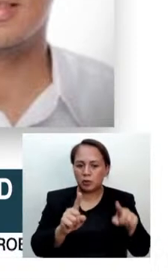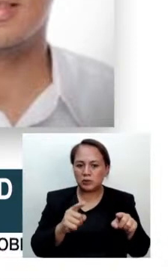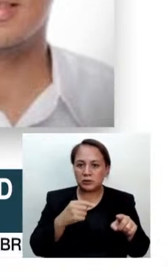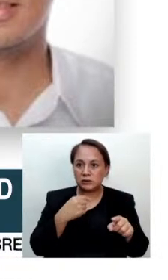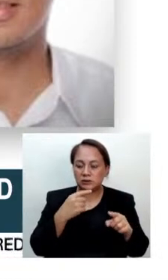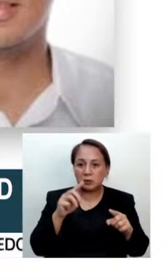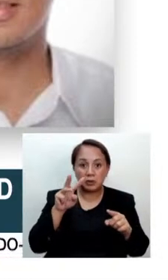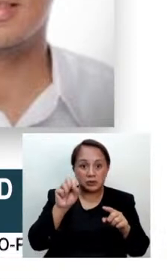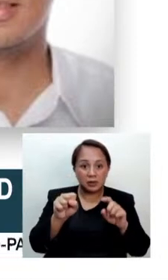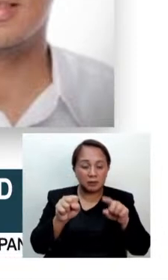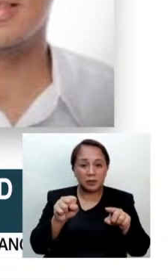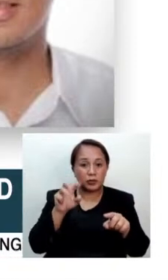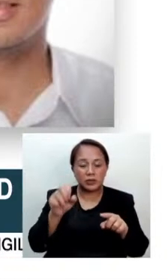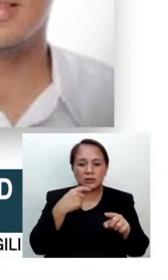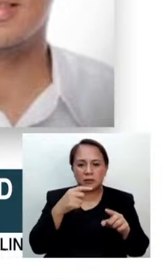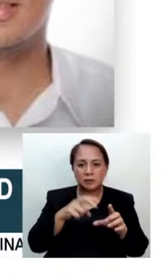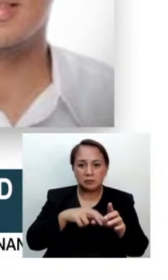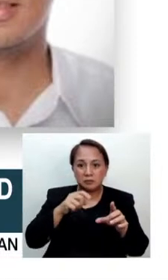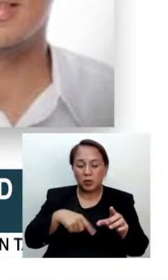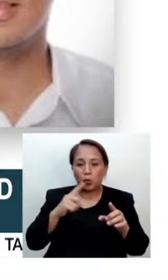statement